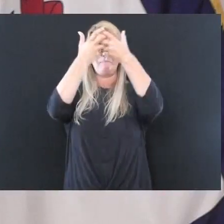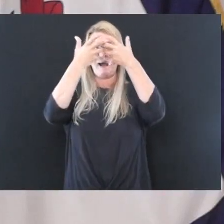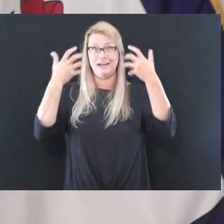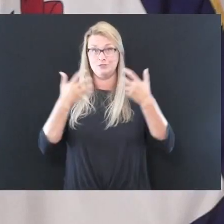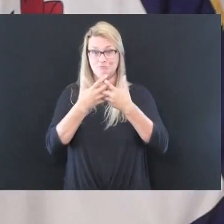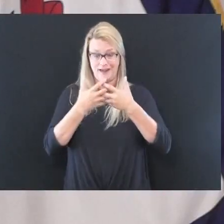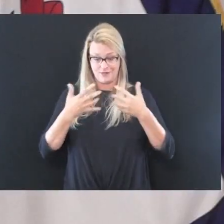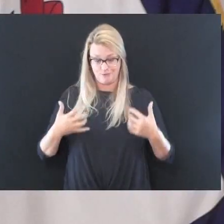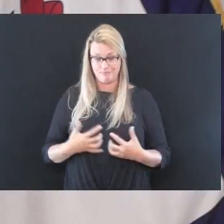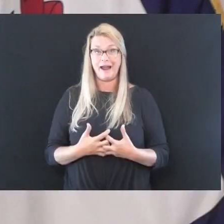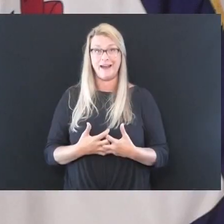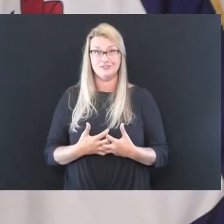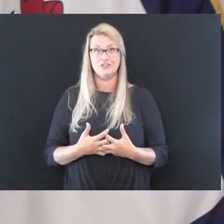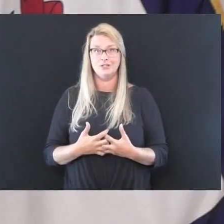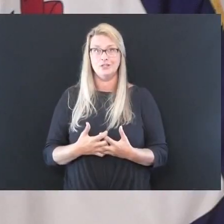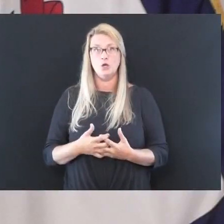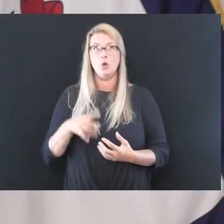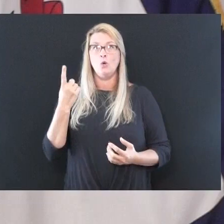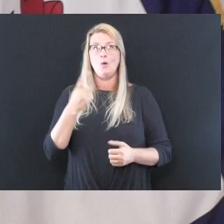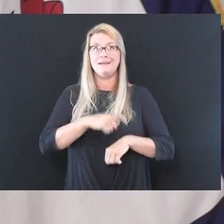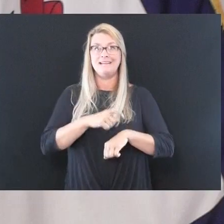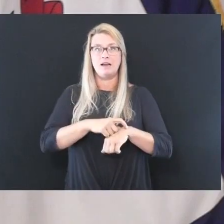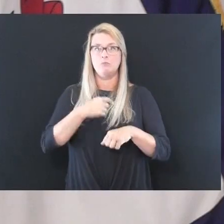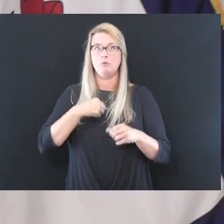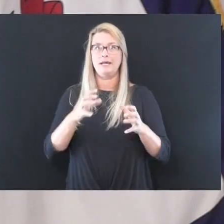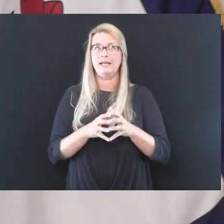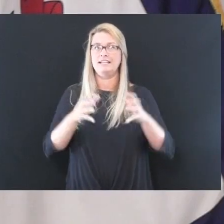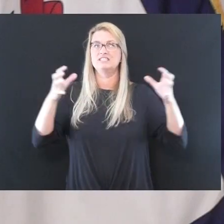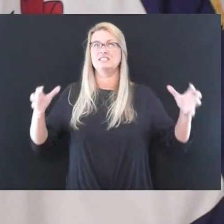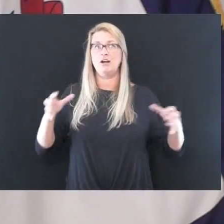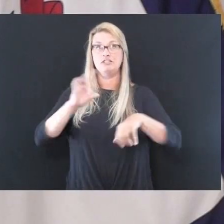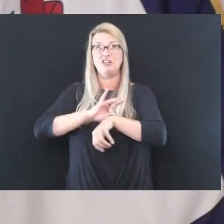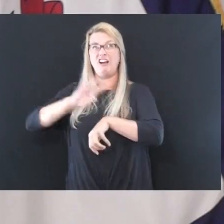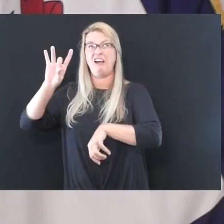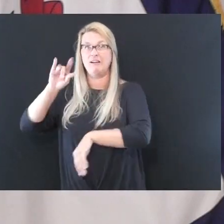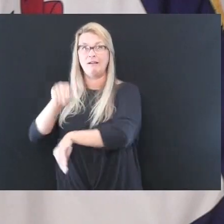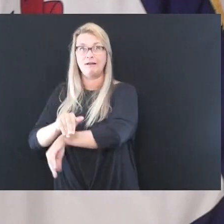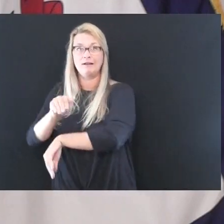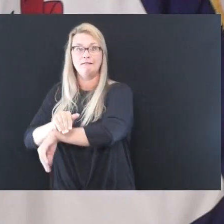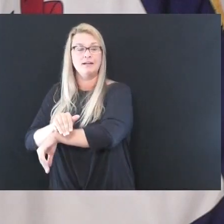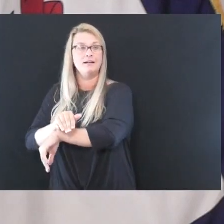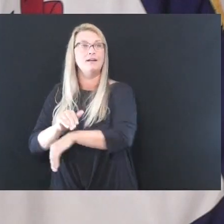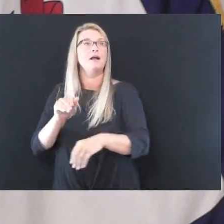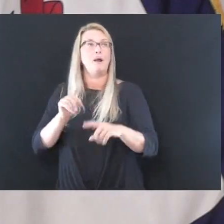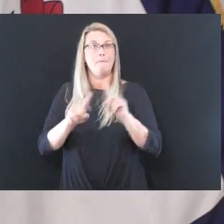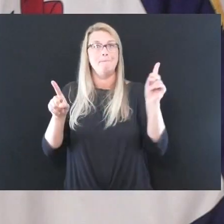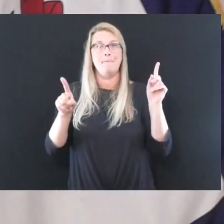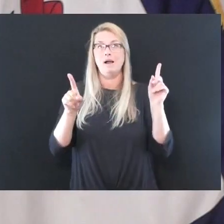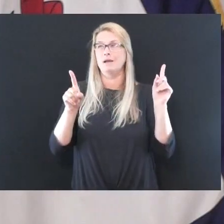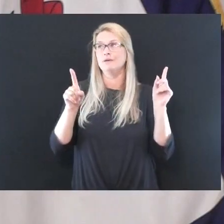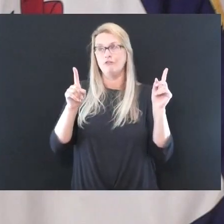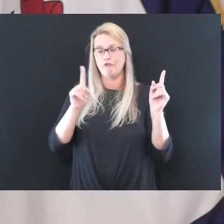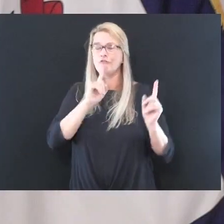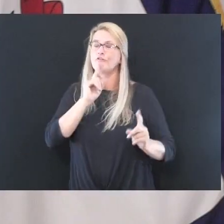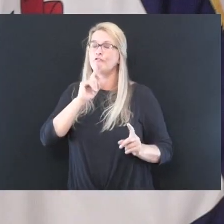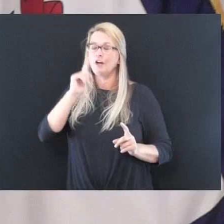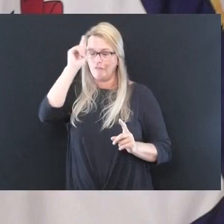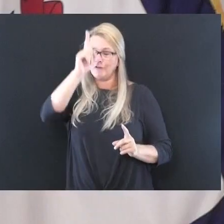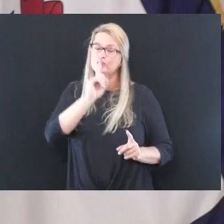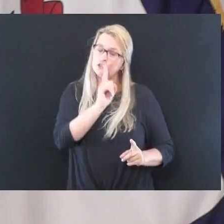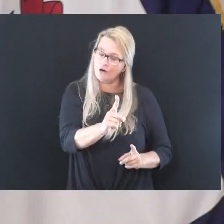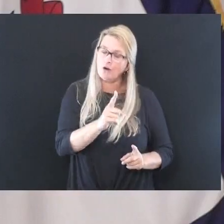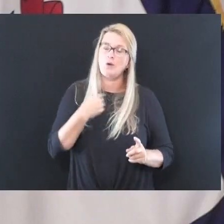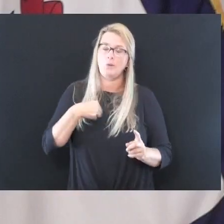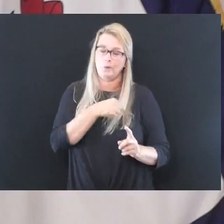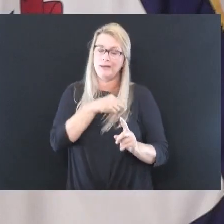extended our hours. At one of the testing sites last week to 8 o'clock in the evening, but without any question, it's a very good